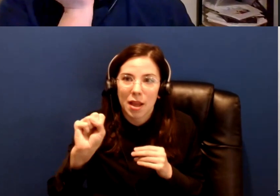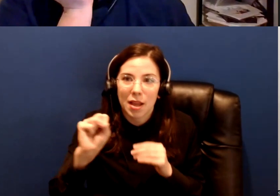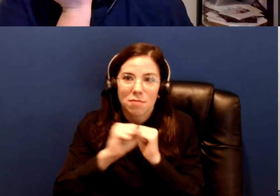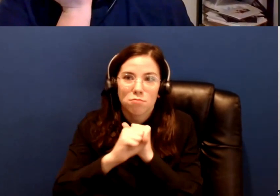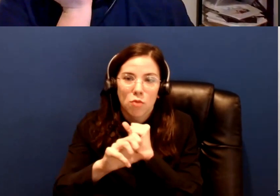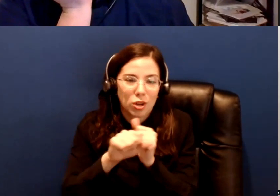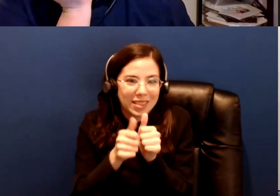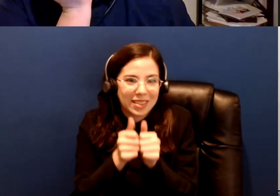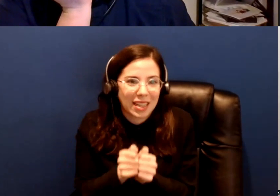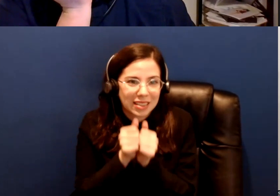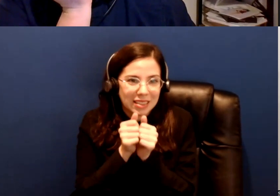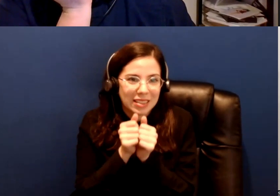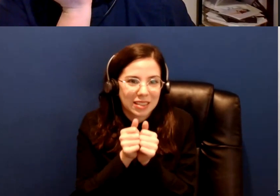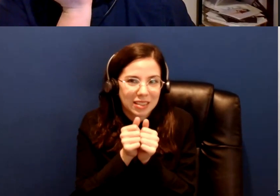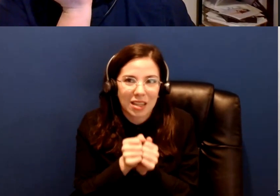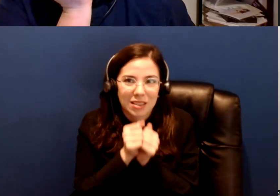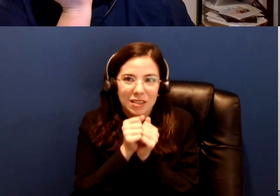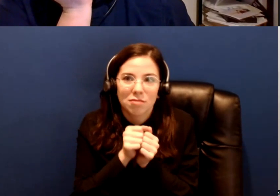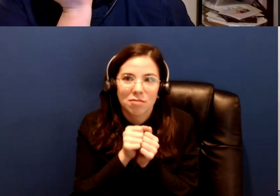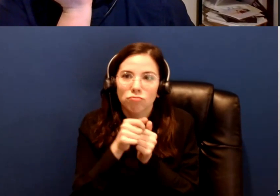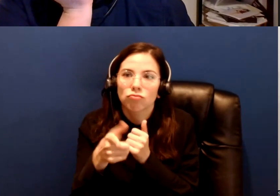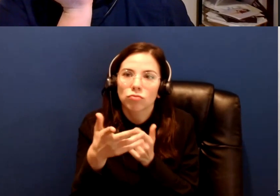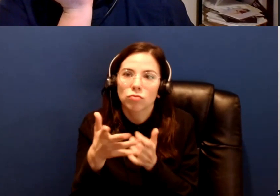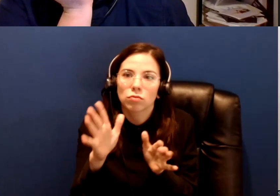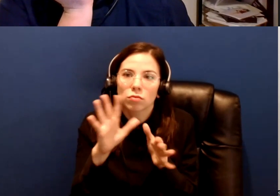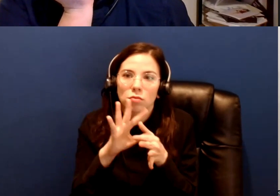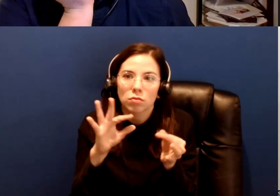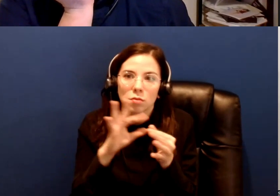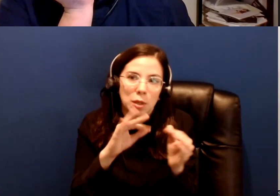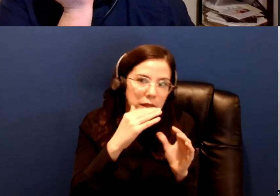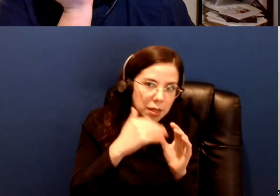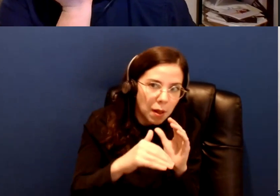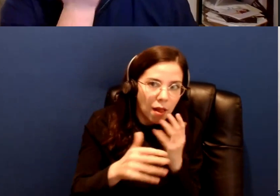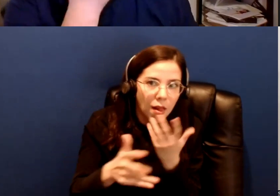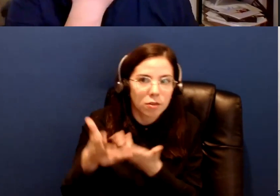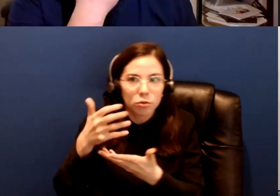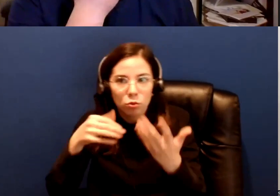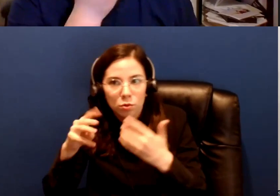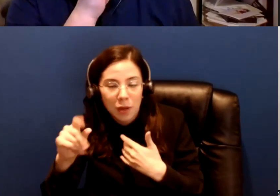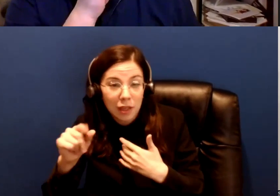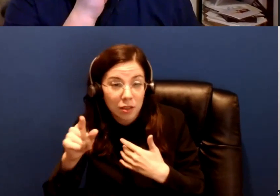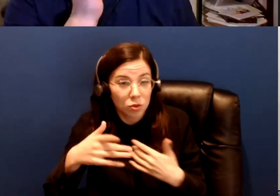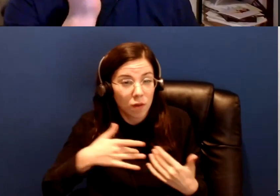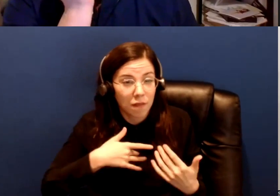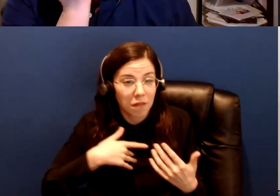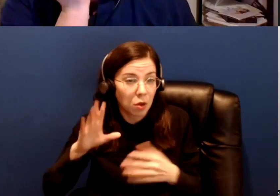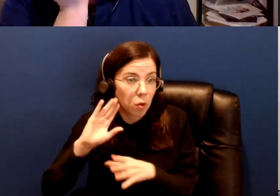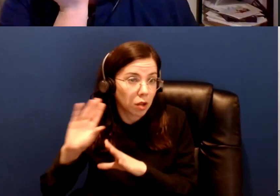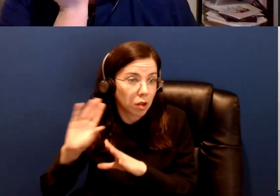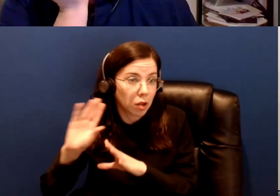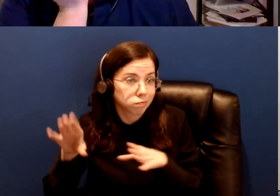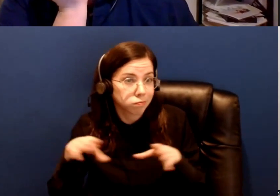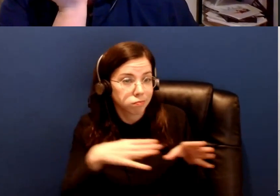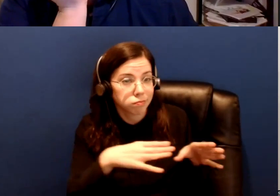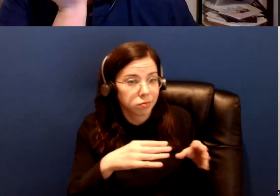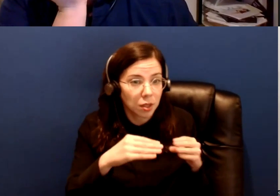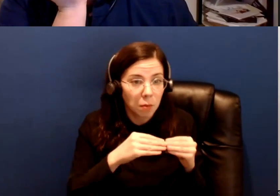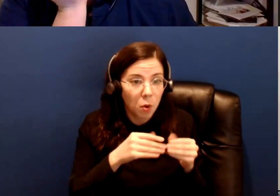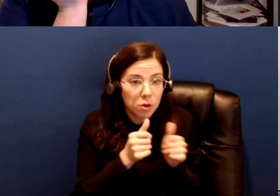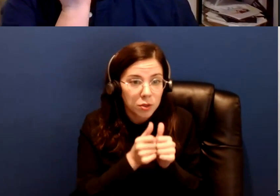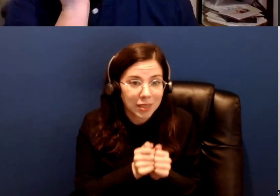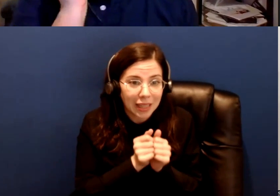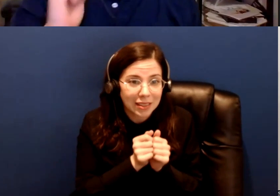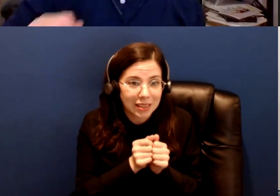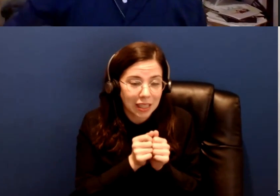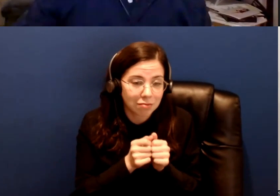messaging? You've touched on social and email. Do you see audiences moving to SMS marketing as an additional tool to